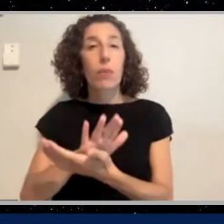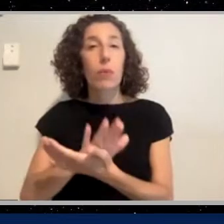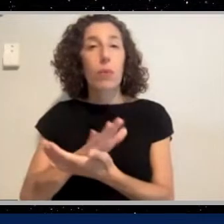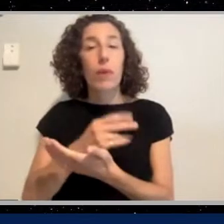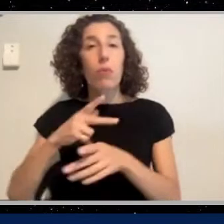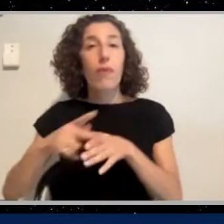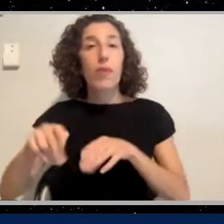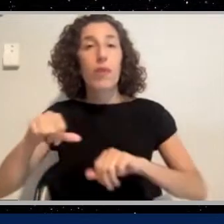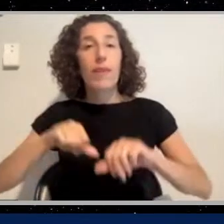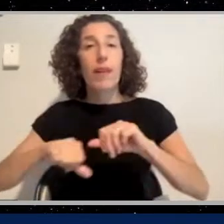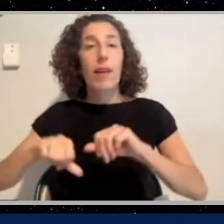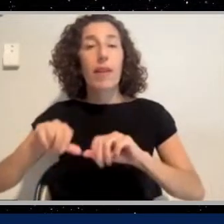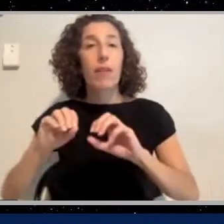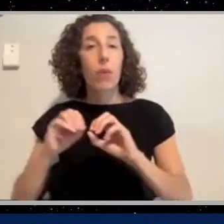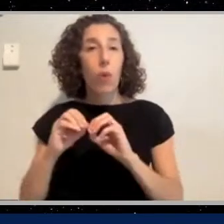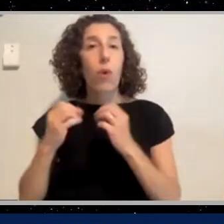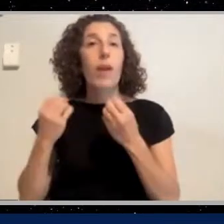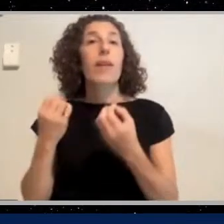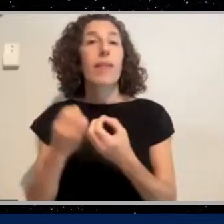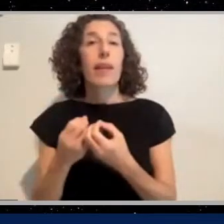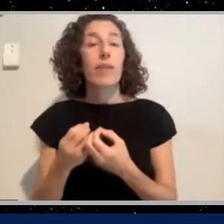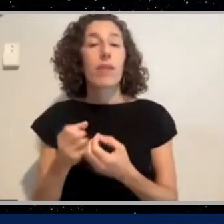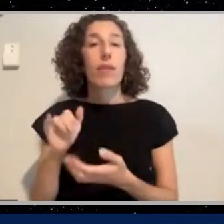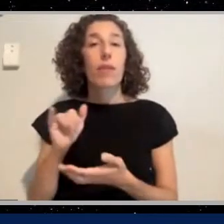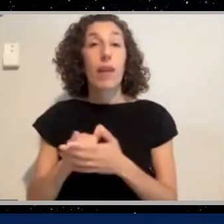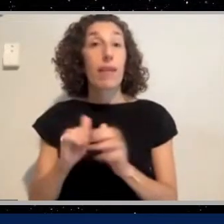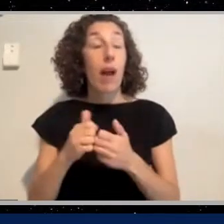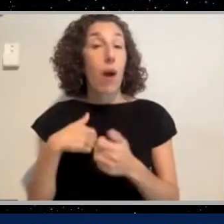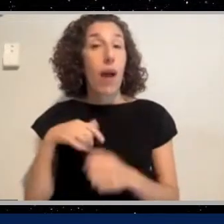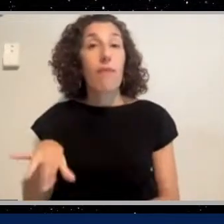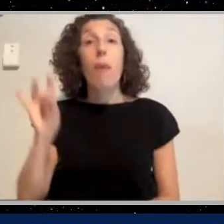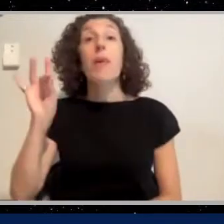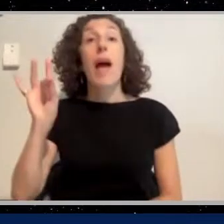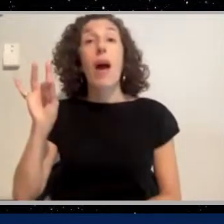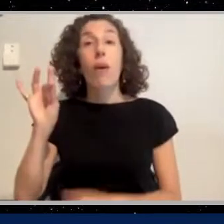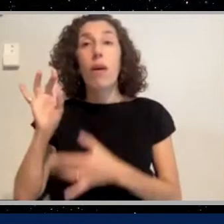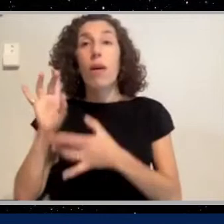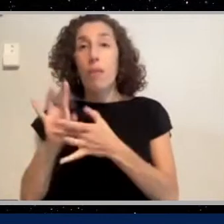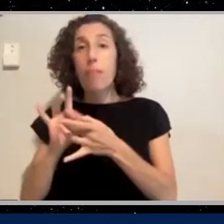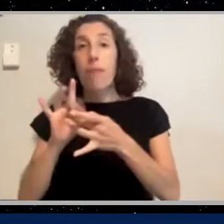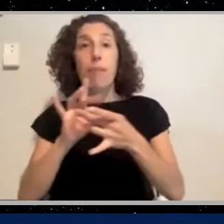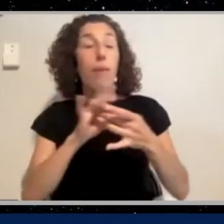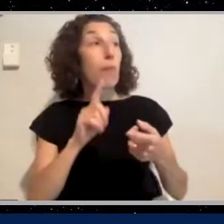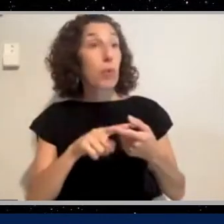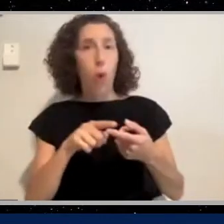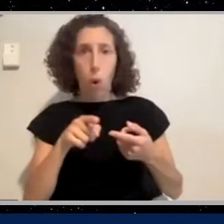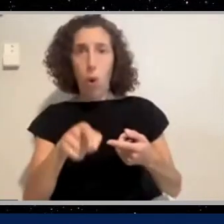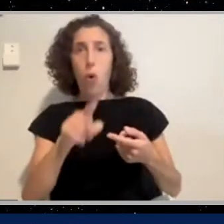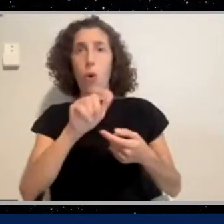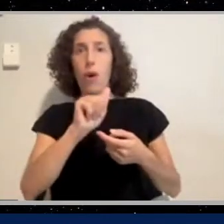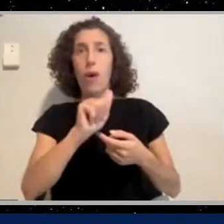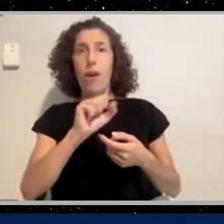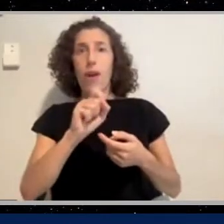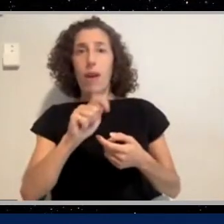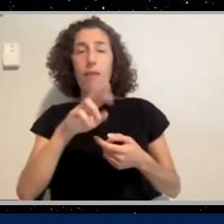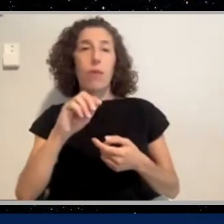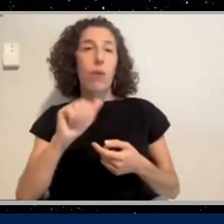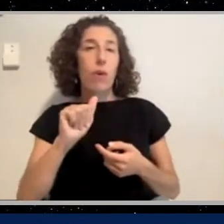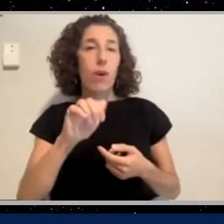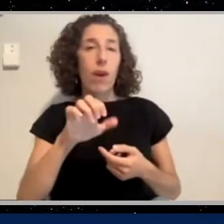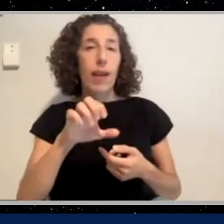science organizations that also need a lot of this kind of conversation, these conversations to happen, and a lot of change to be